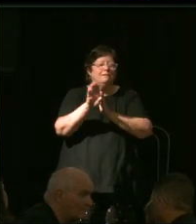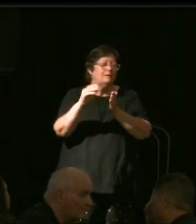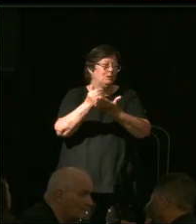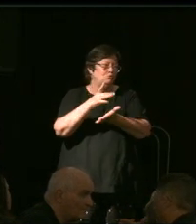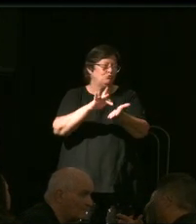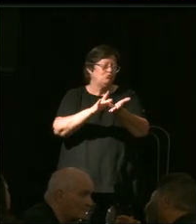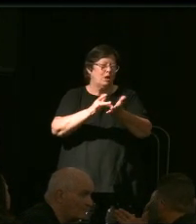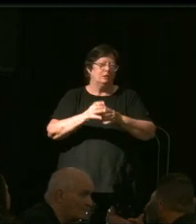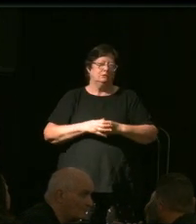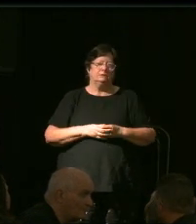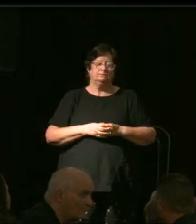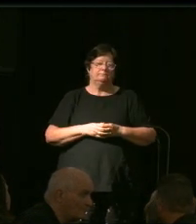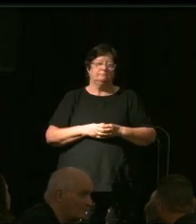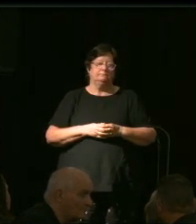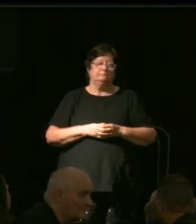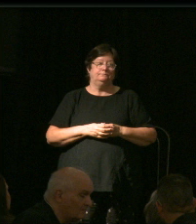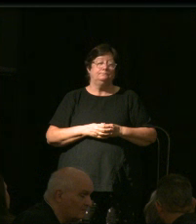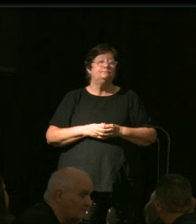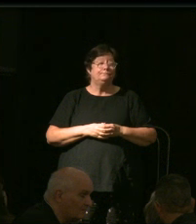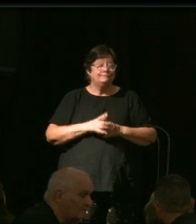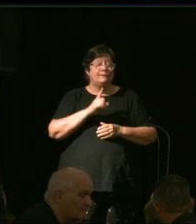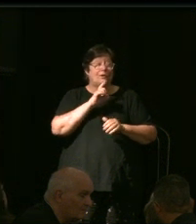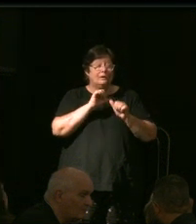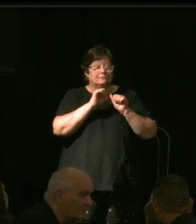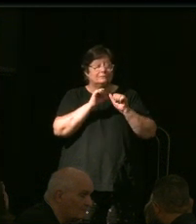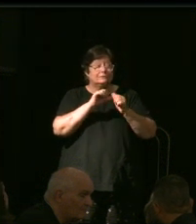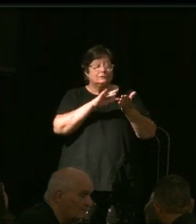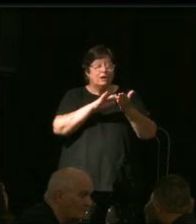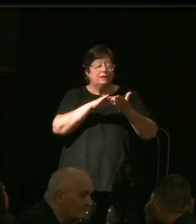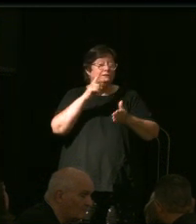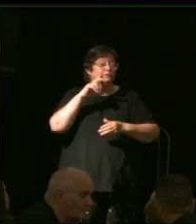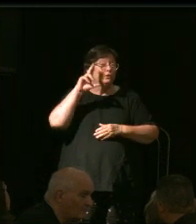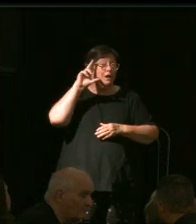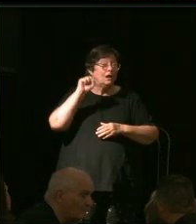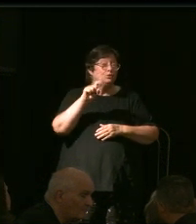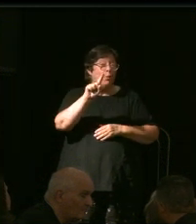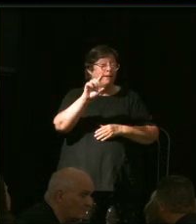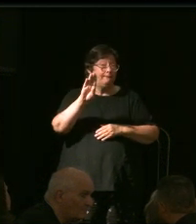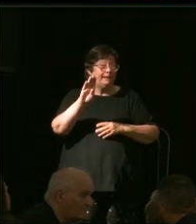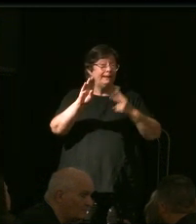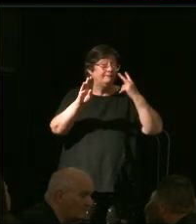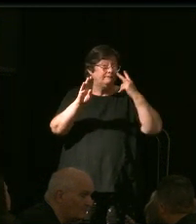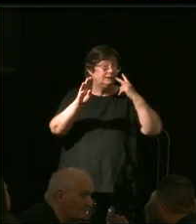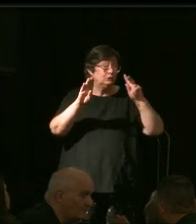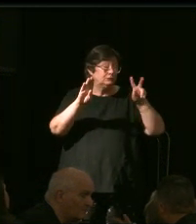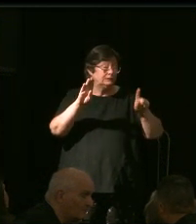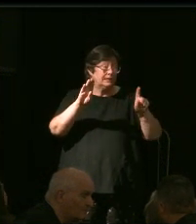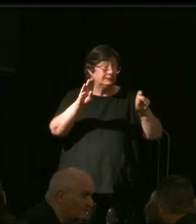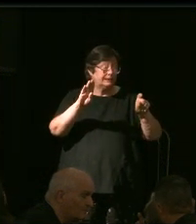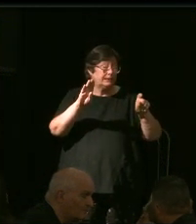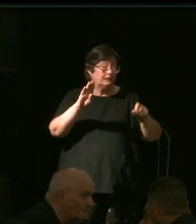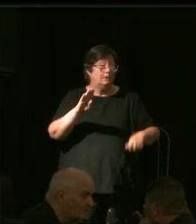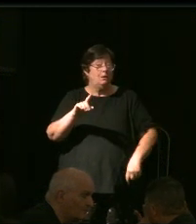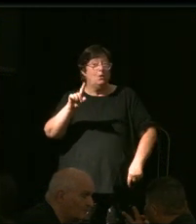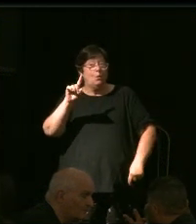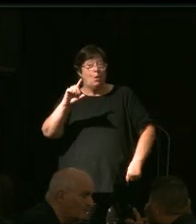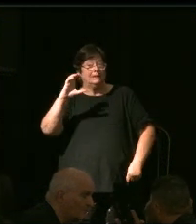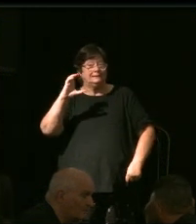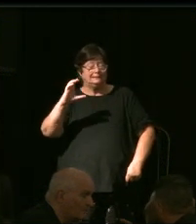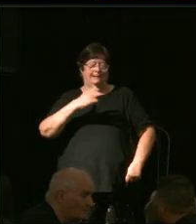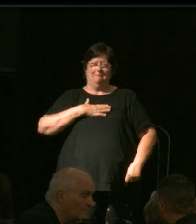There are ongoing studies for USH1B, the vision testing. USH1C,